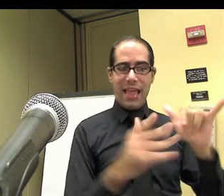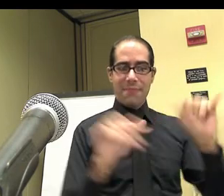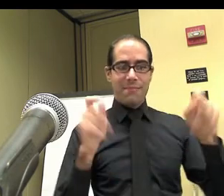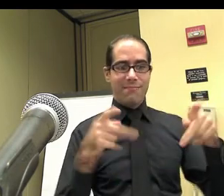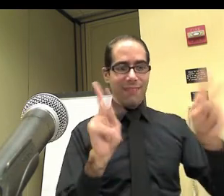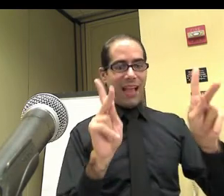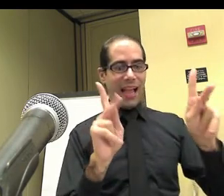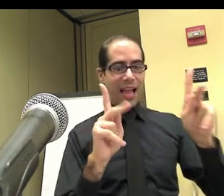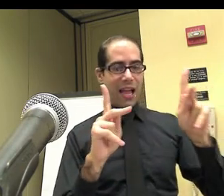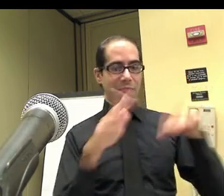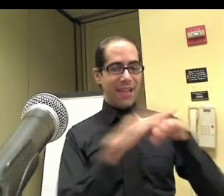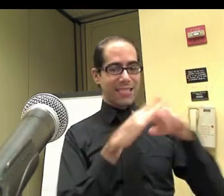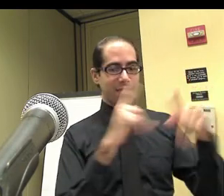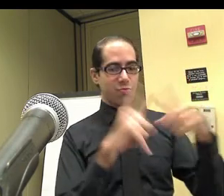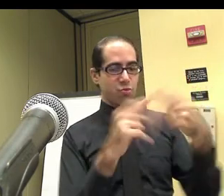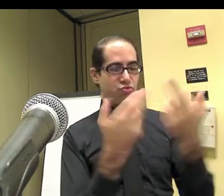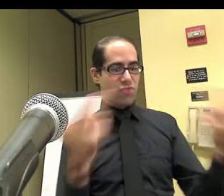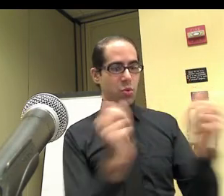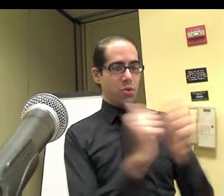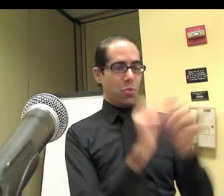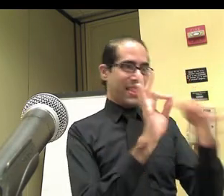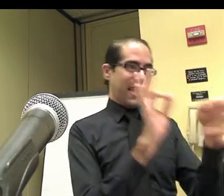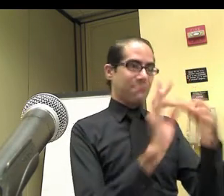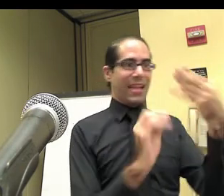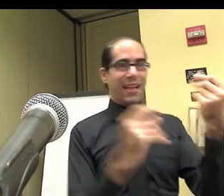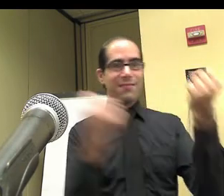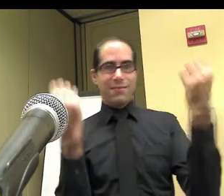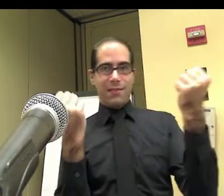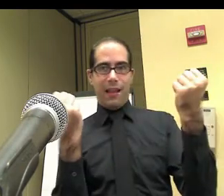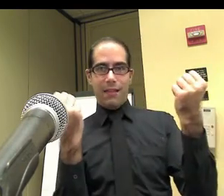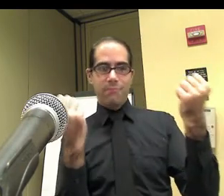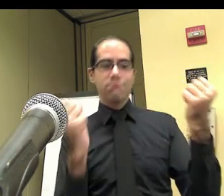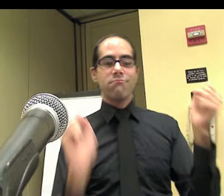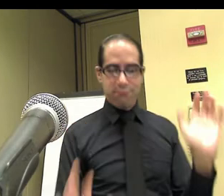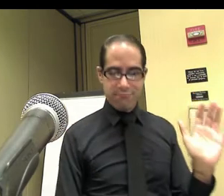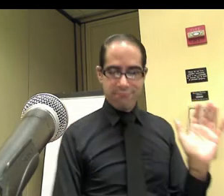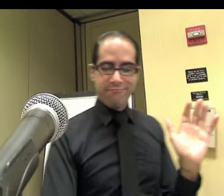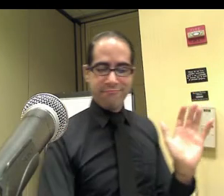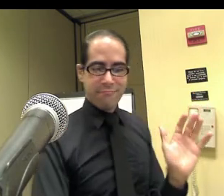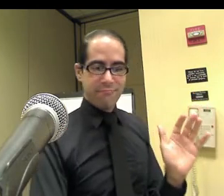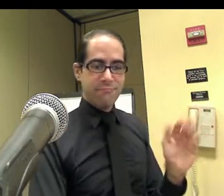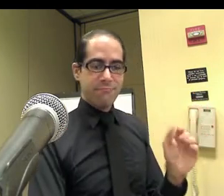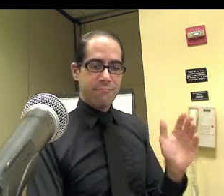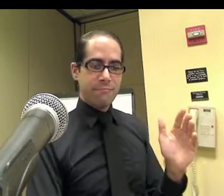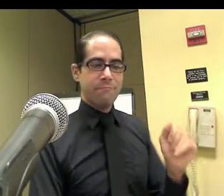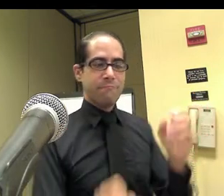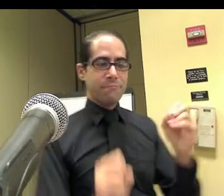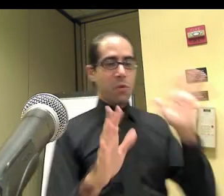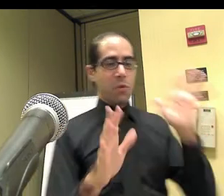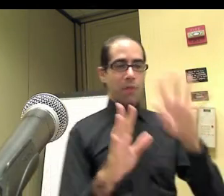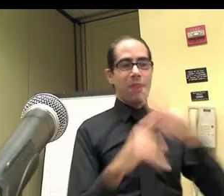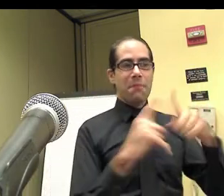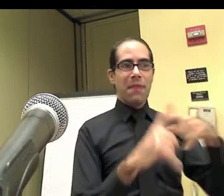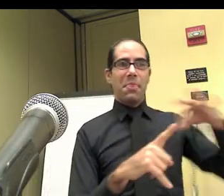and technology enabling access to resources with captions and sign language.